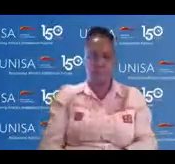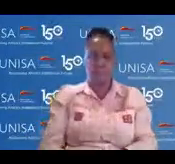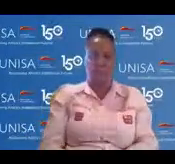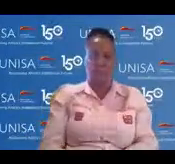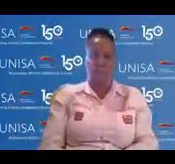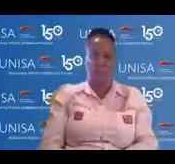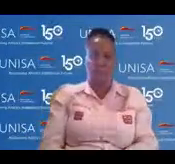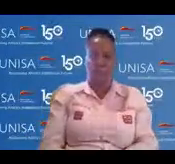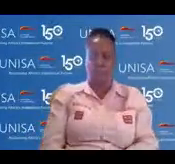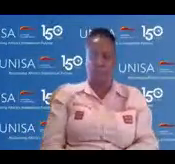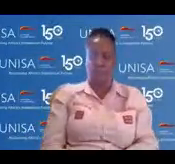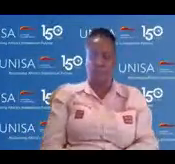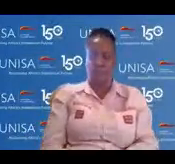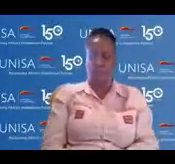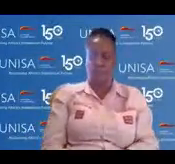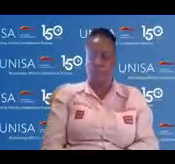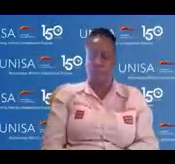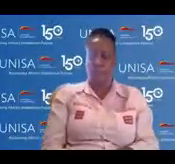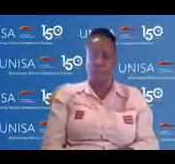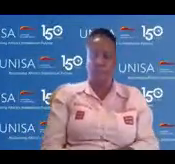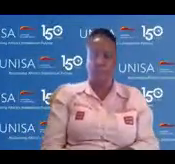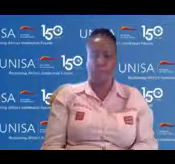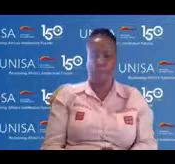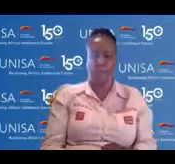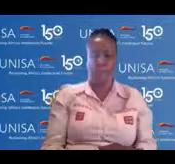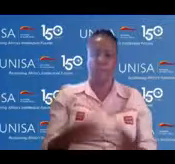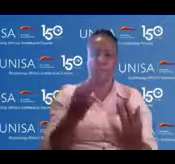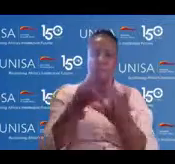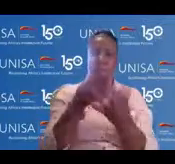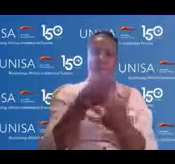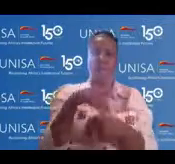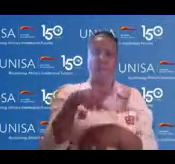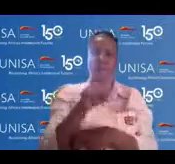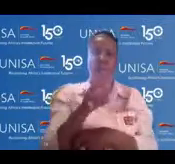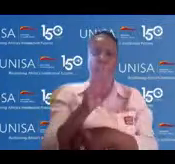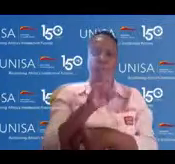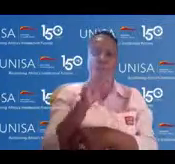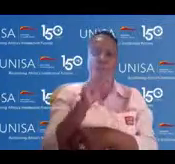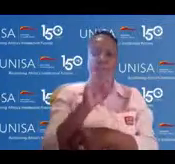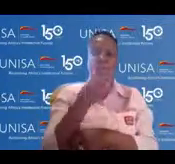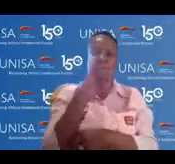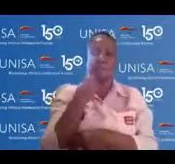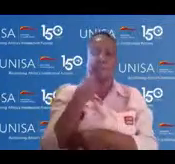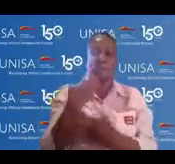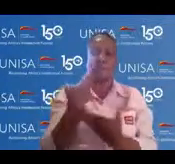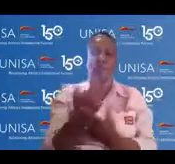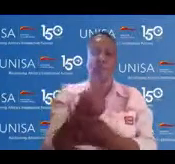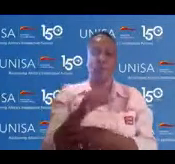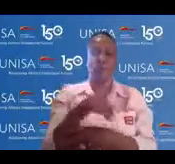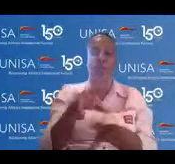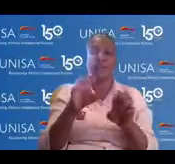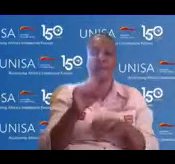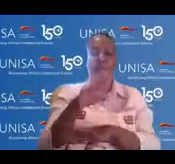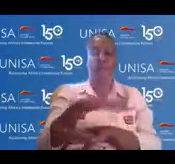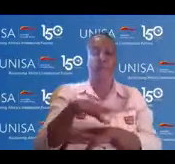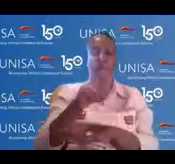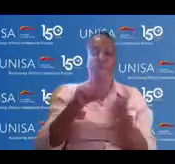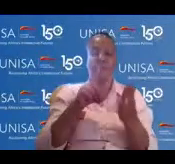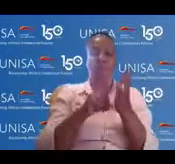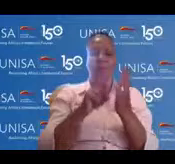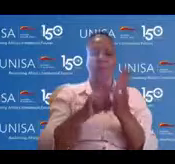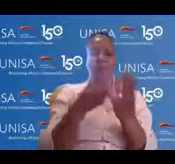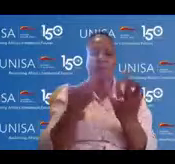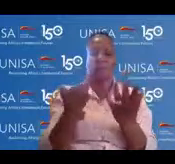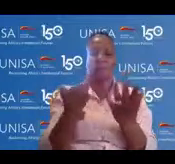So students, to access Luwazi, it's very easy. On the exams portal, you can click on the button, have an